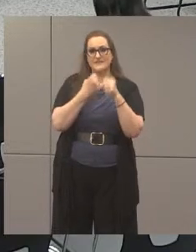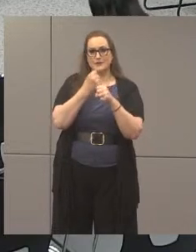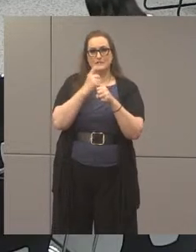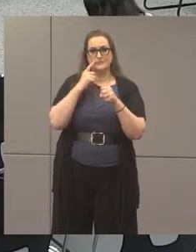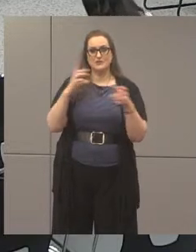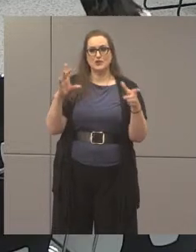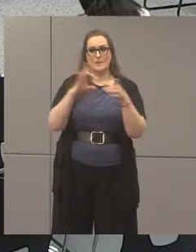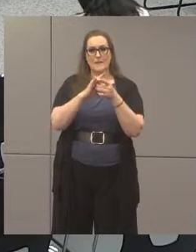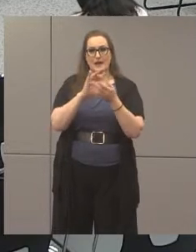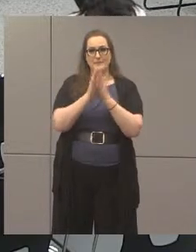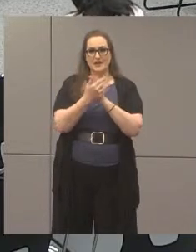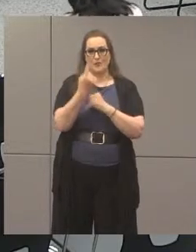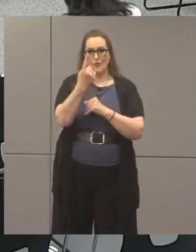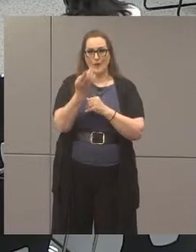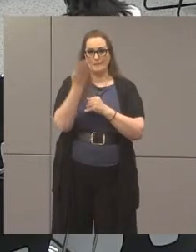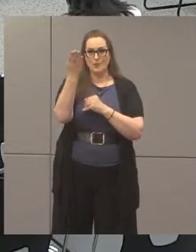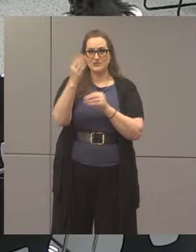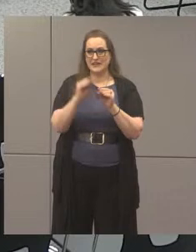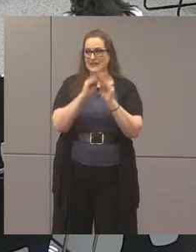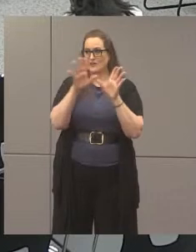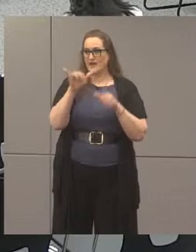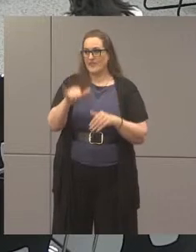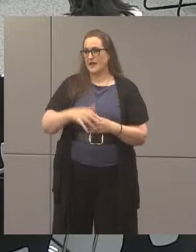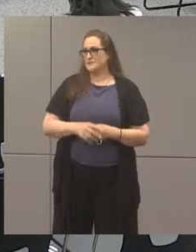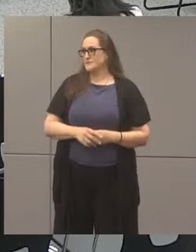two into one motion needs to be clarified.